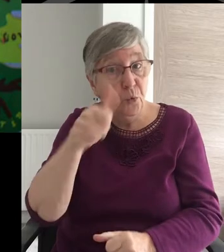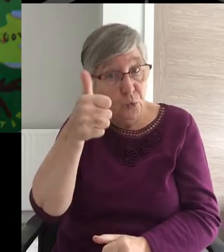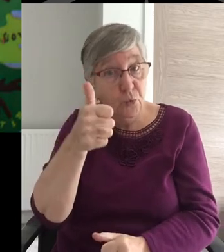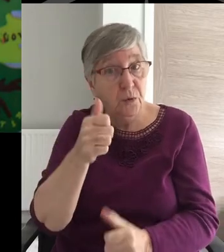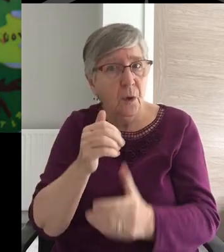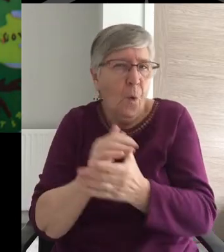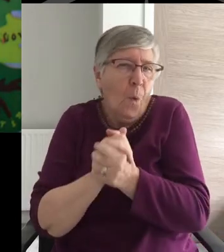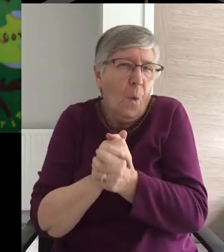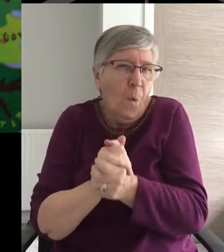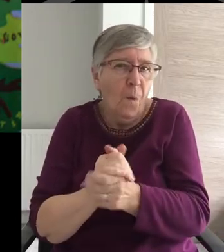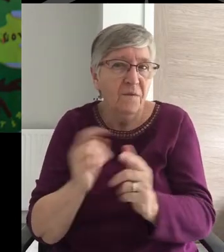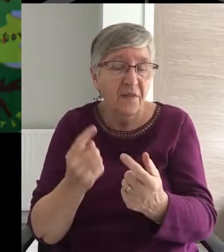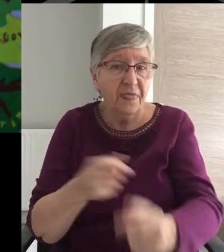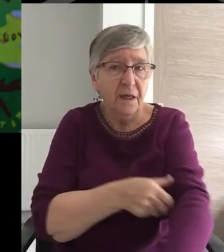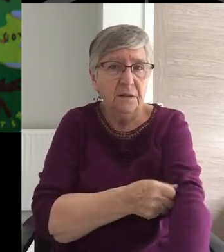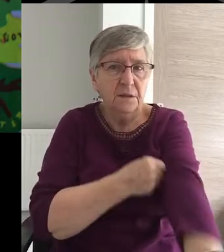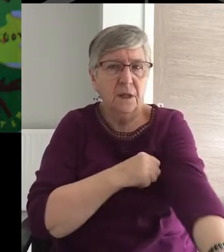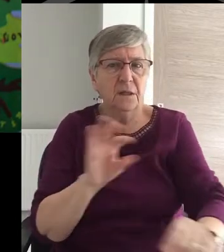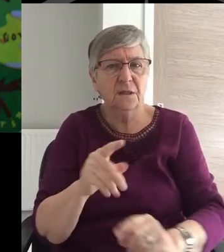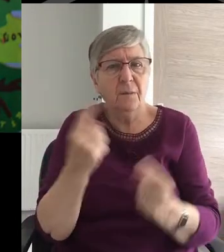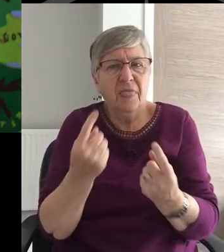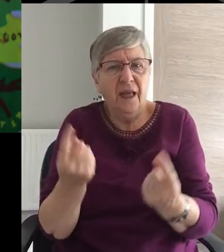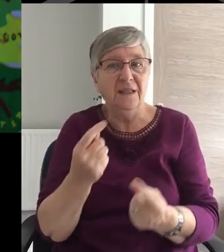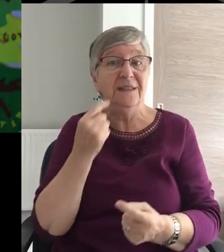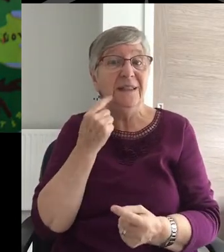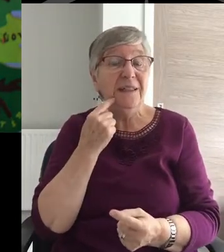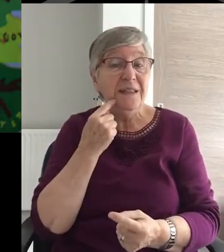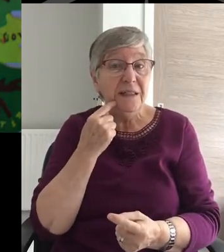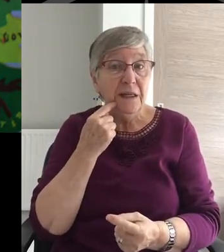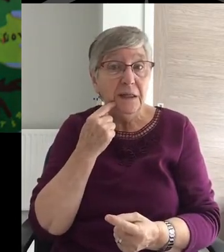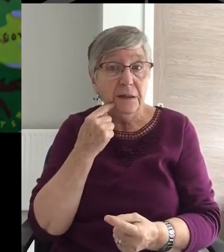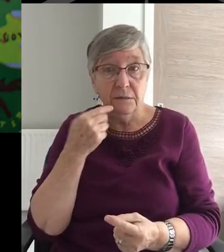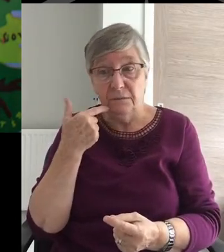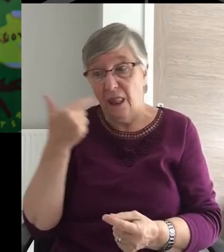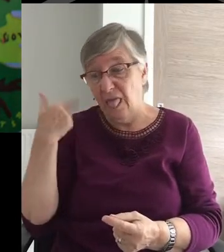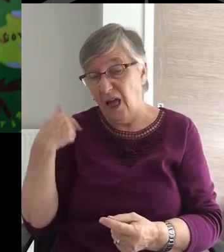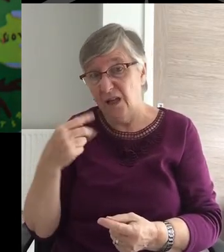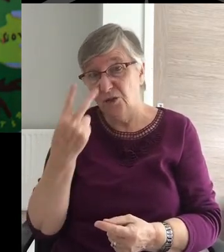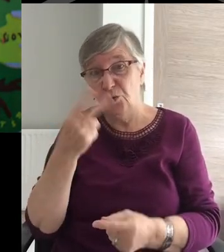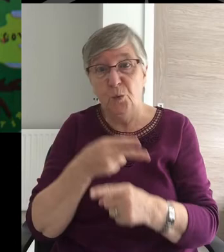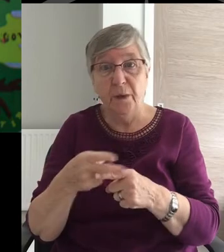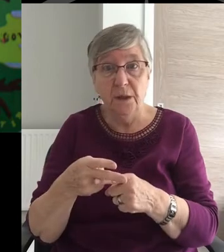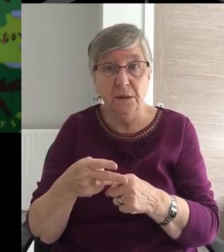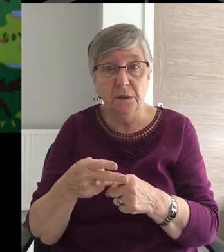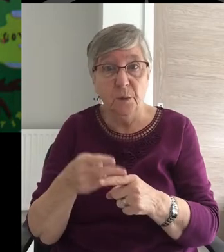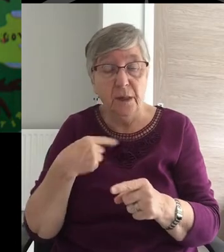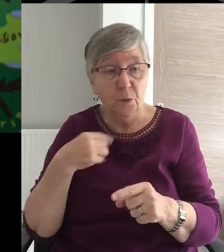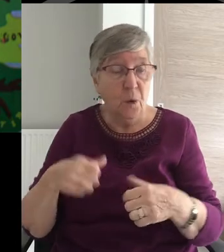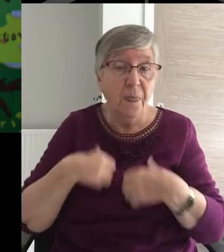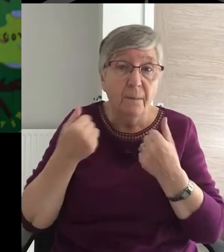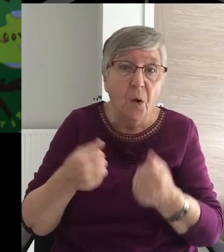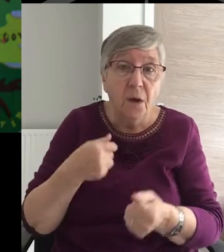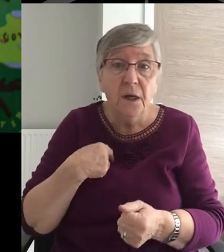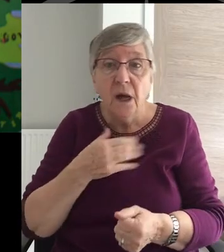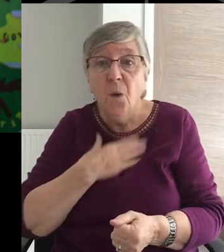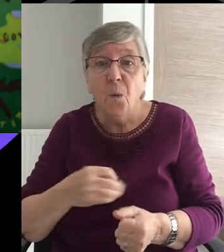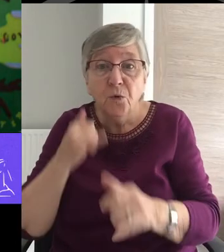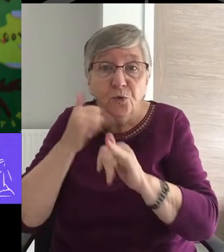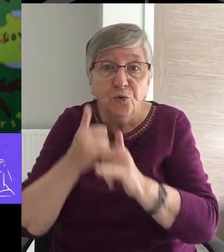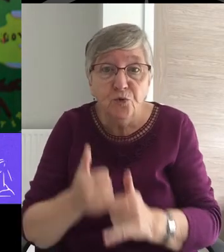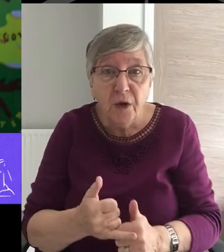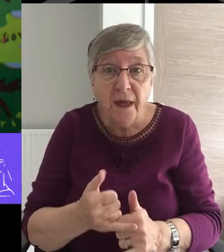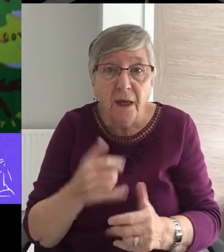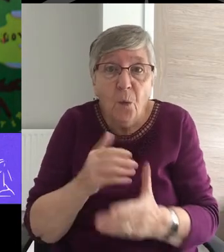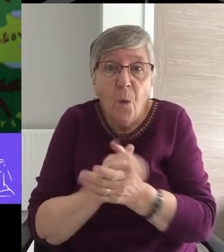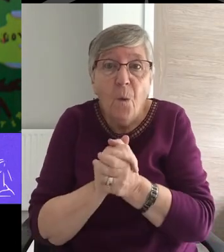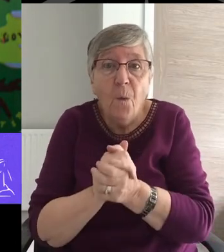are easier to hope for than others, aren't they? Just for the last couple of weeks when I've been getting up in the morning, one of the things I've wanted to check with